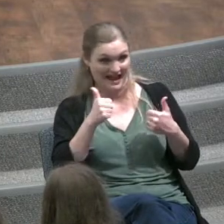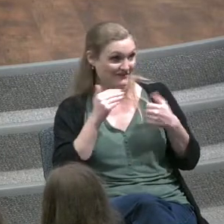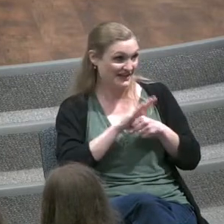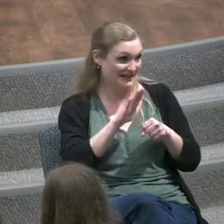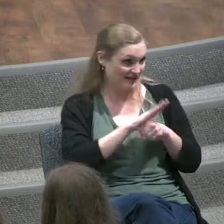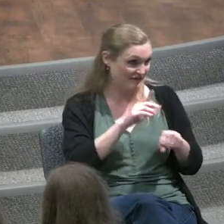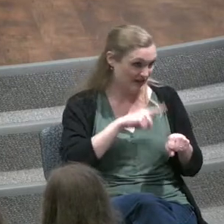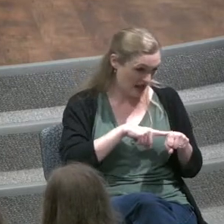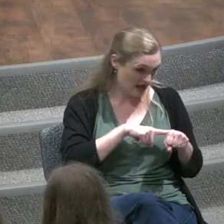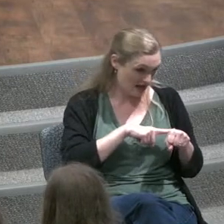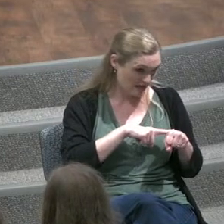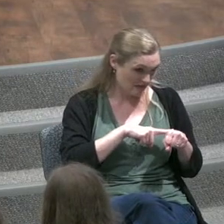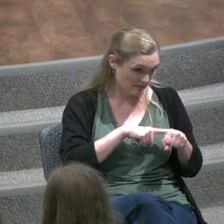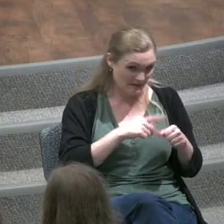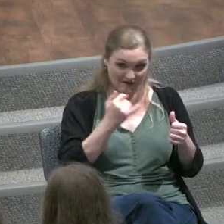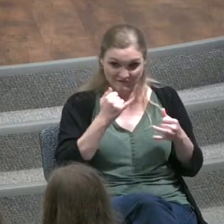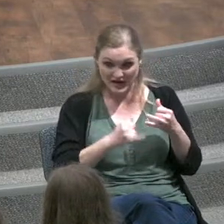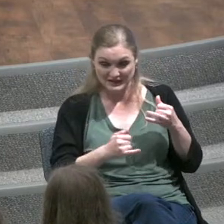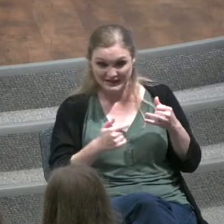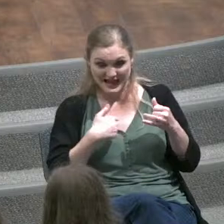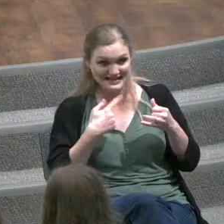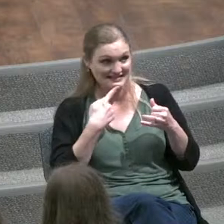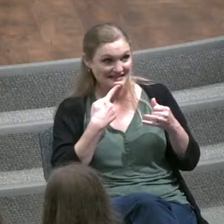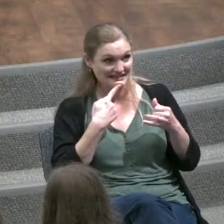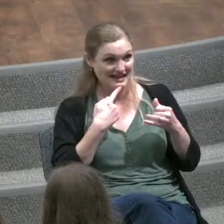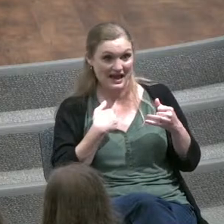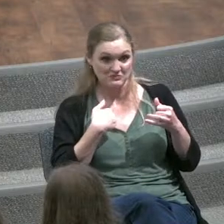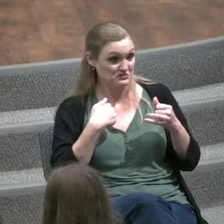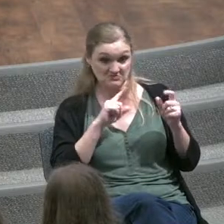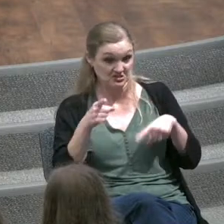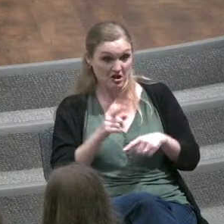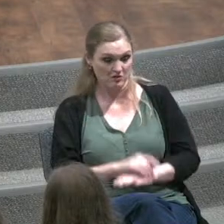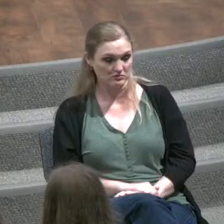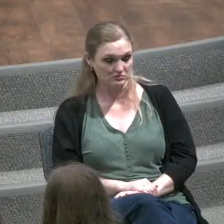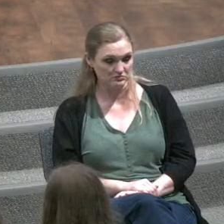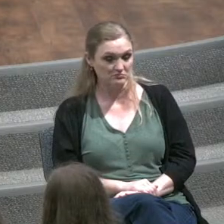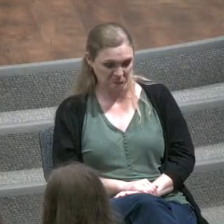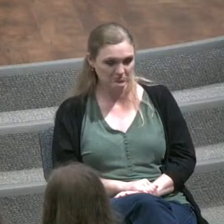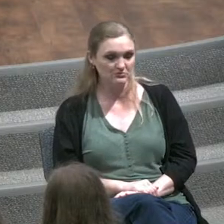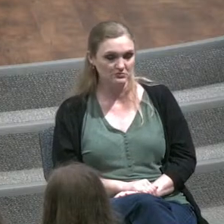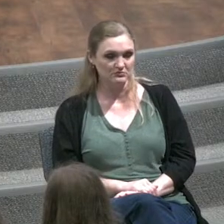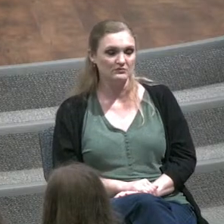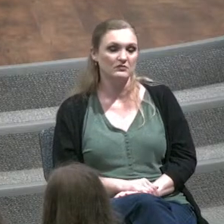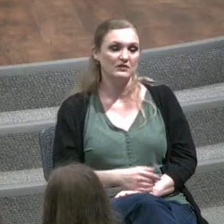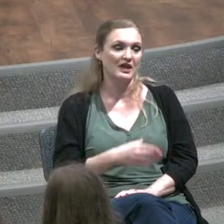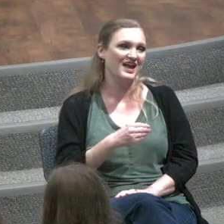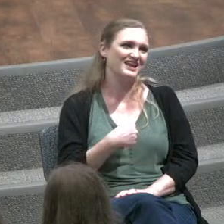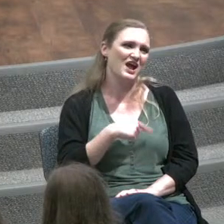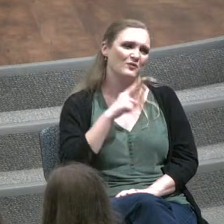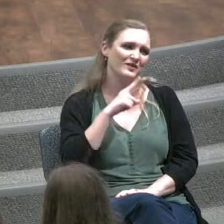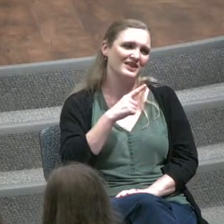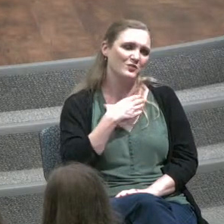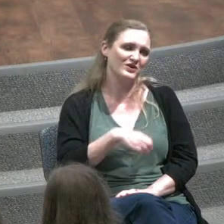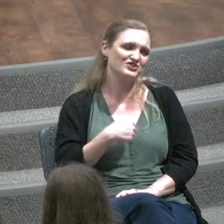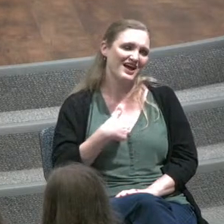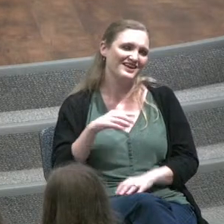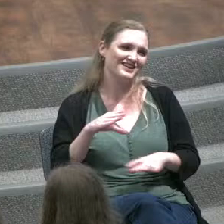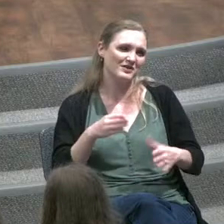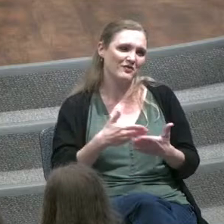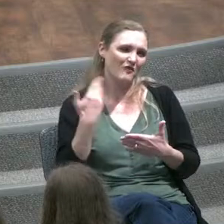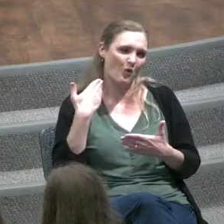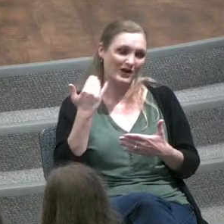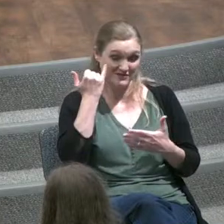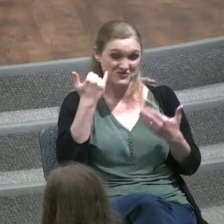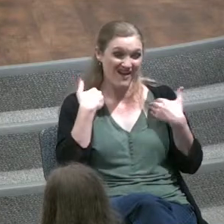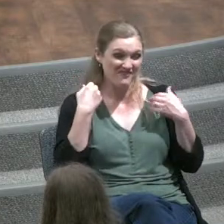enough time to go, and then finally I'm like, I'm going to go. And I really wish I had done it earlier.